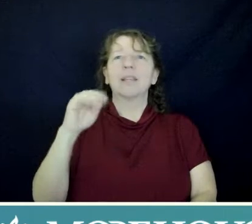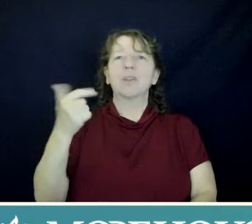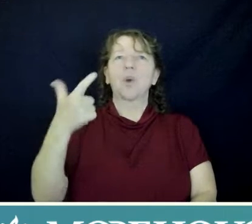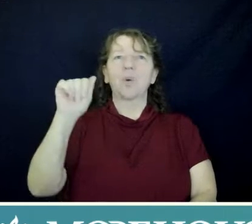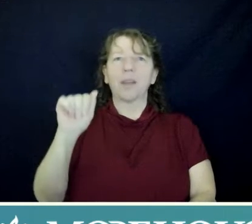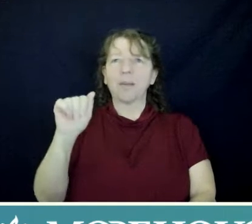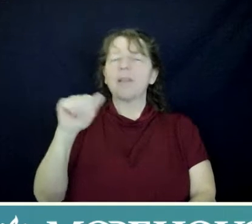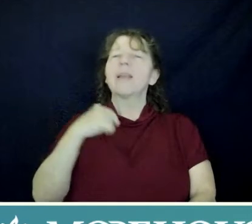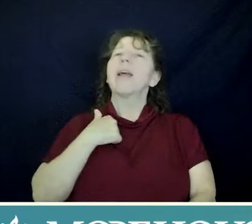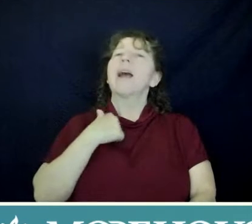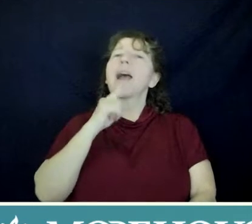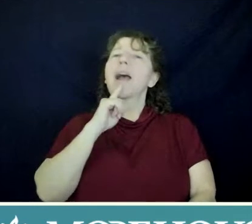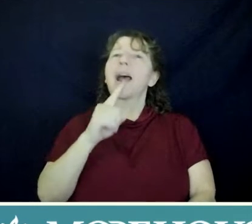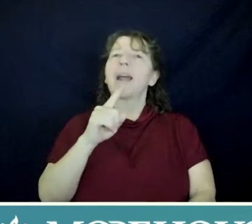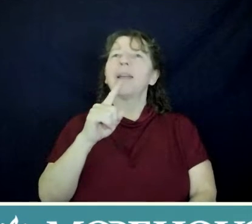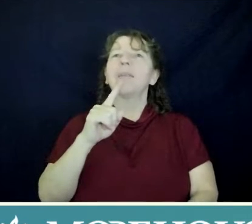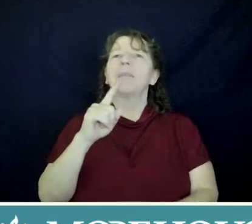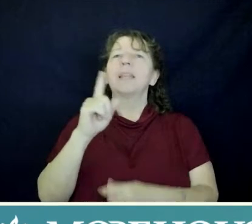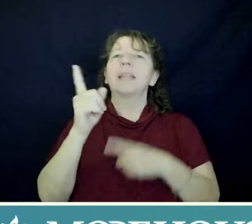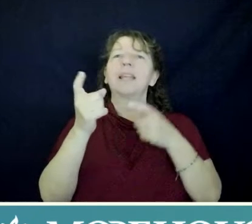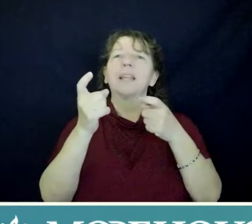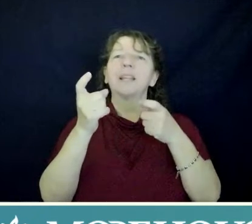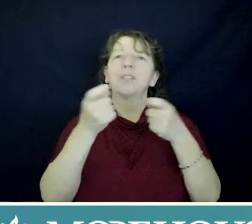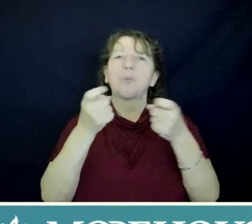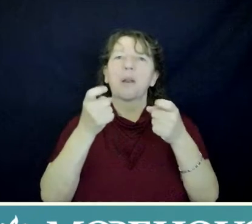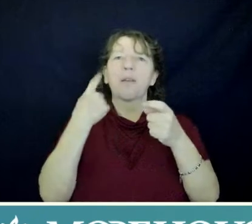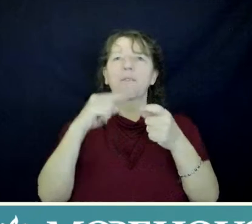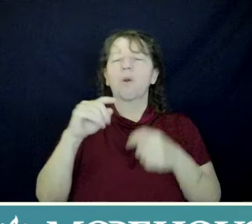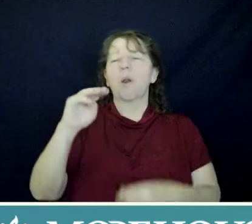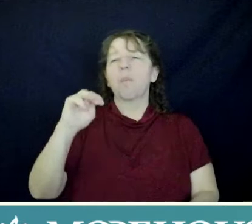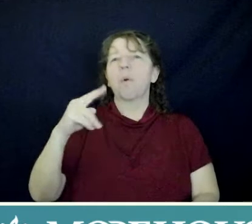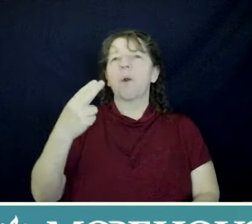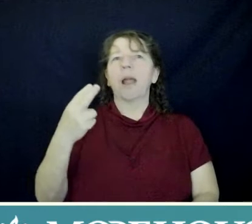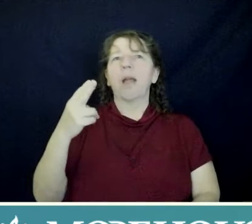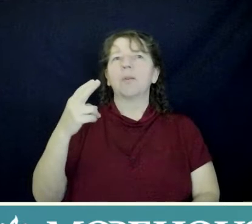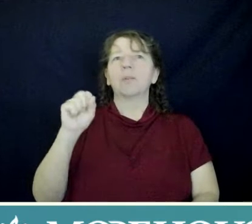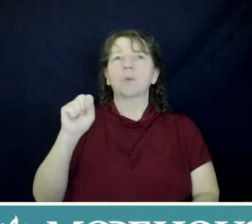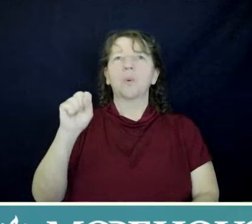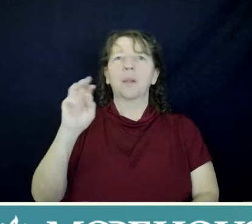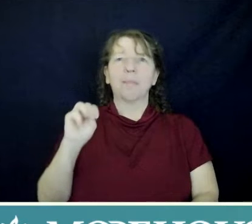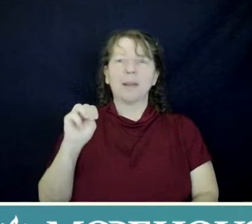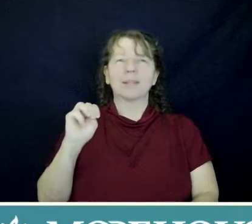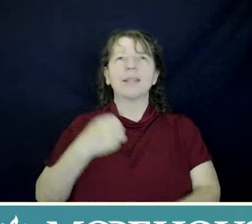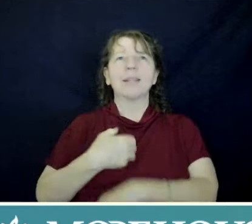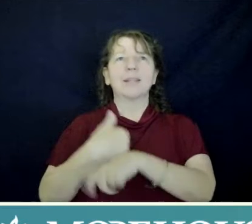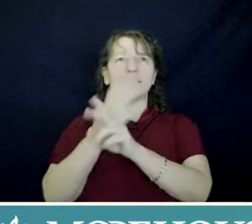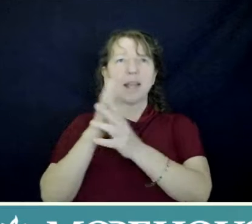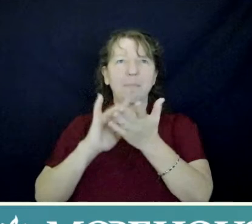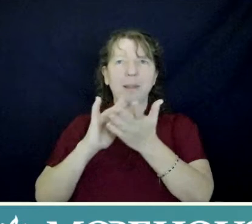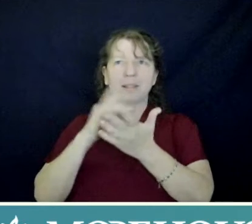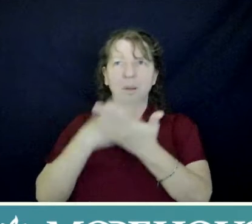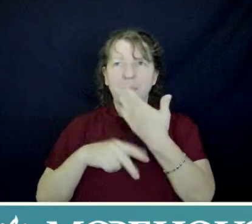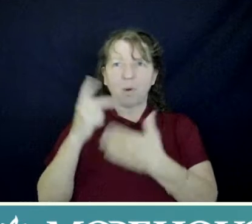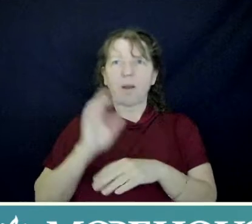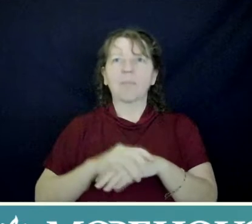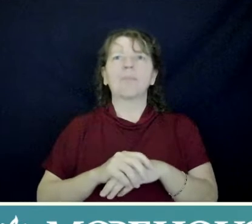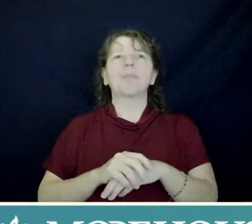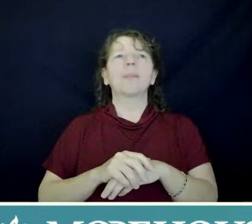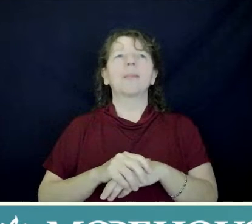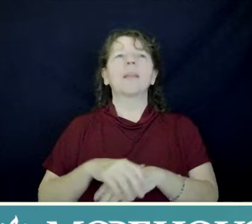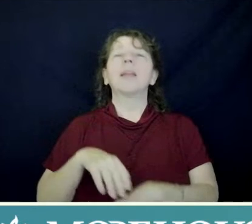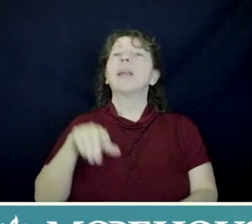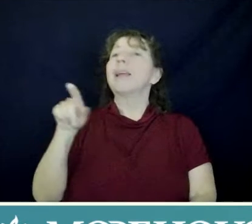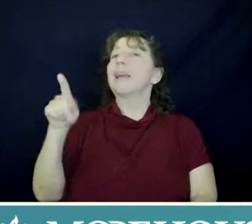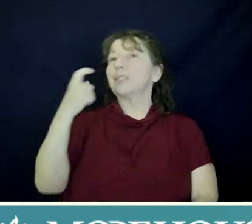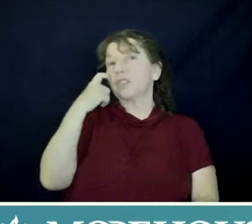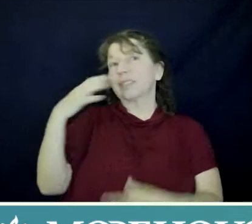Program Manager, Director rather, for the Morehouse School of Medicine Zambia Telemedicine Program. So as Nikita mentioned, Morehouse School of